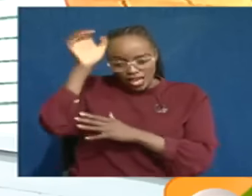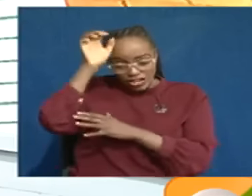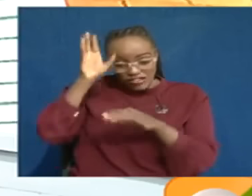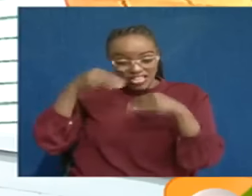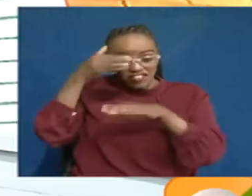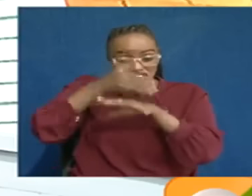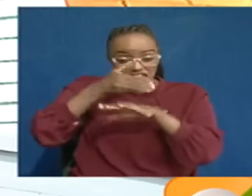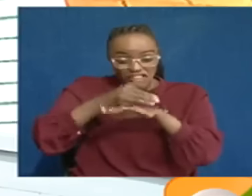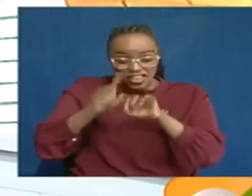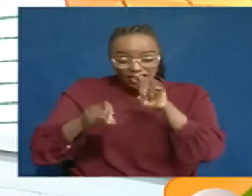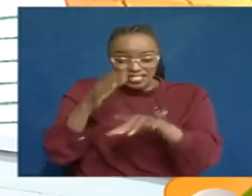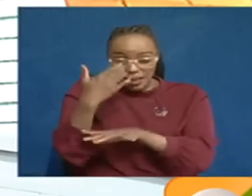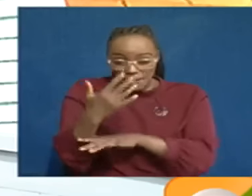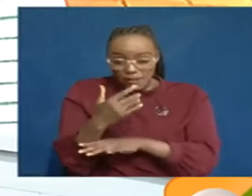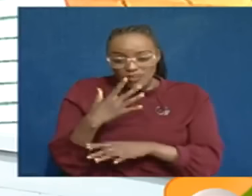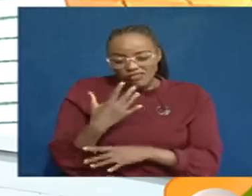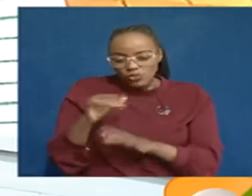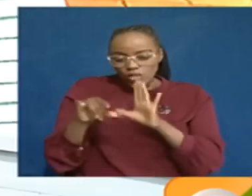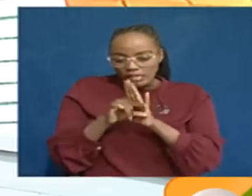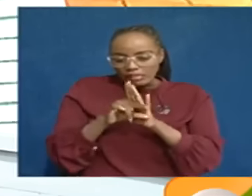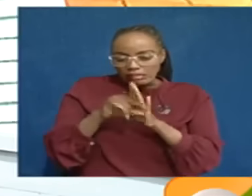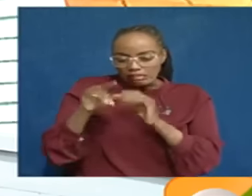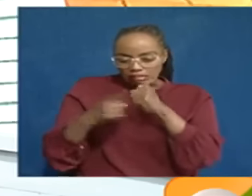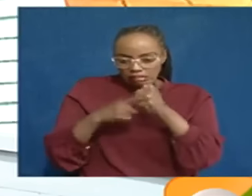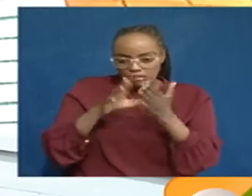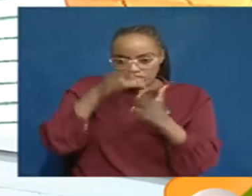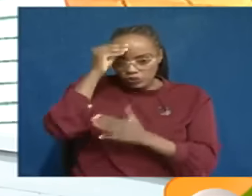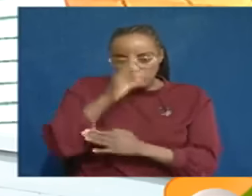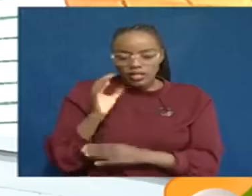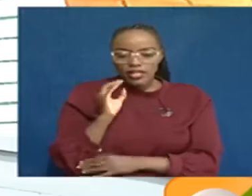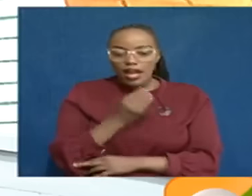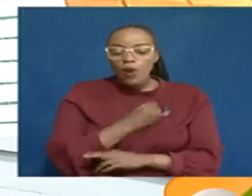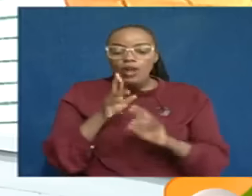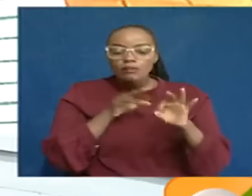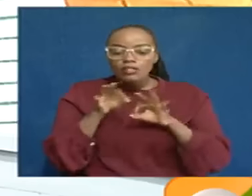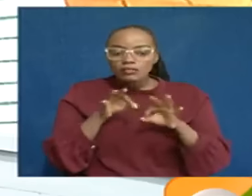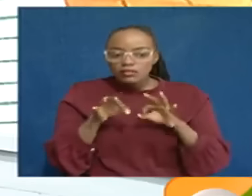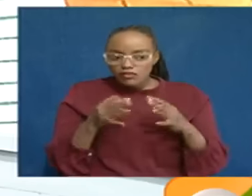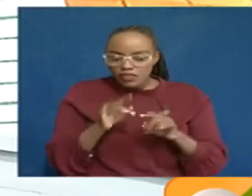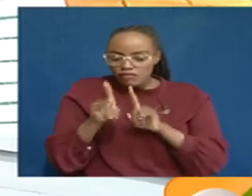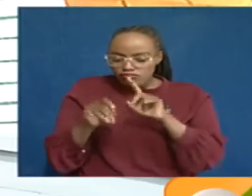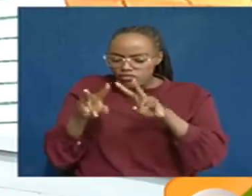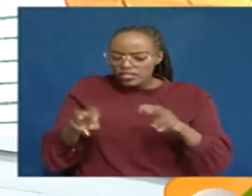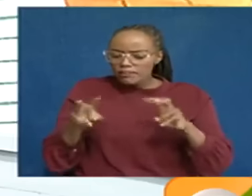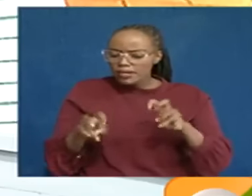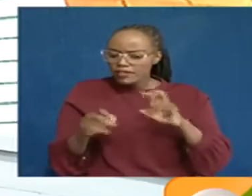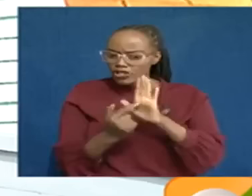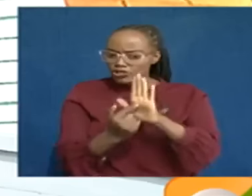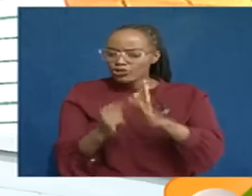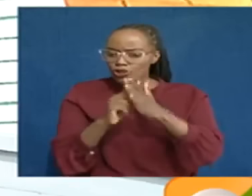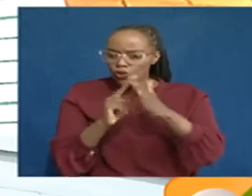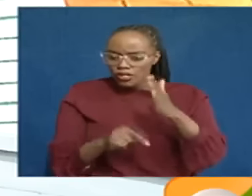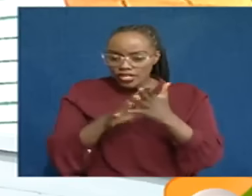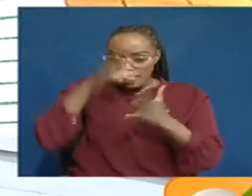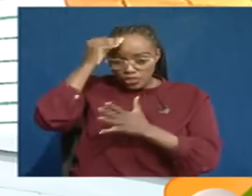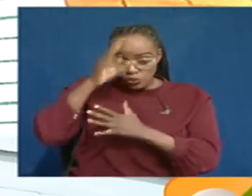papers to unsuspecting grade 6 learners. As Laura Tuno reports, preliminary investigations show the